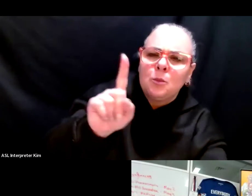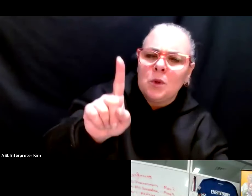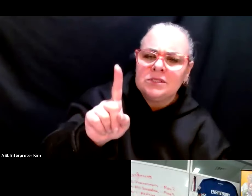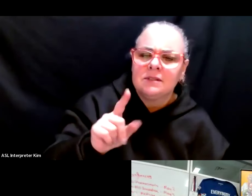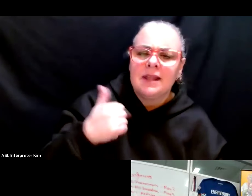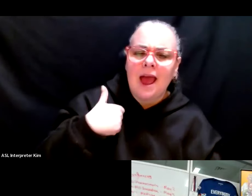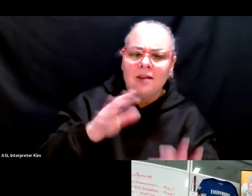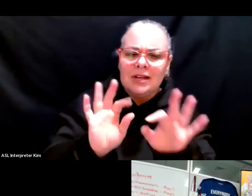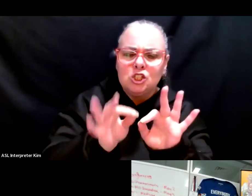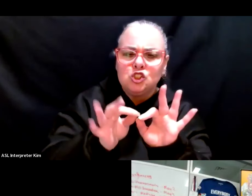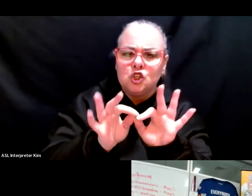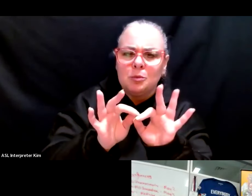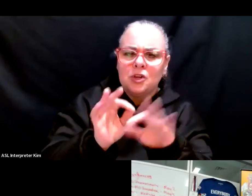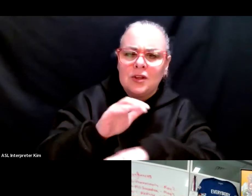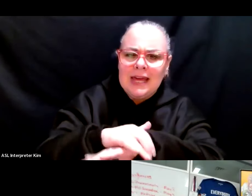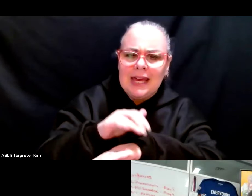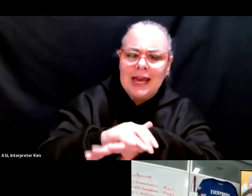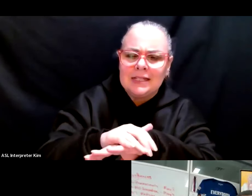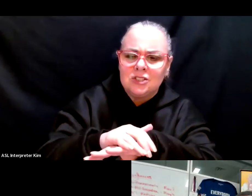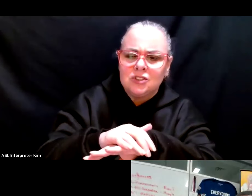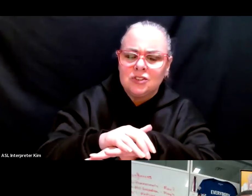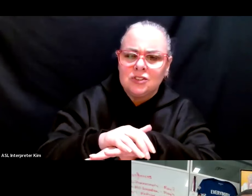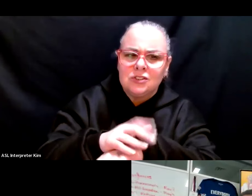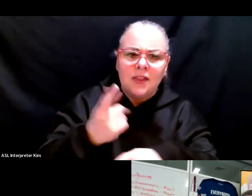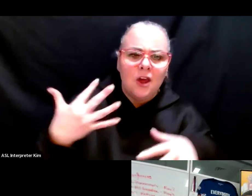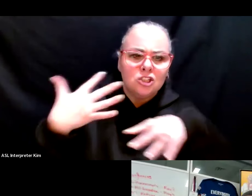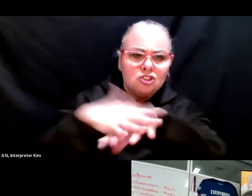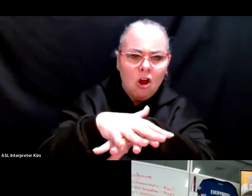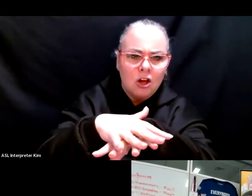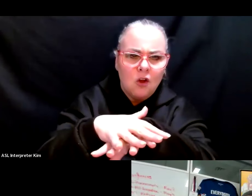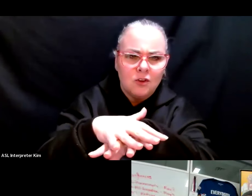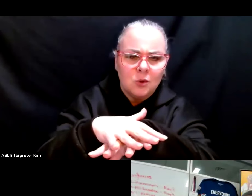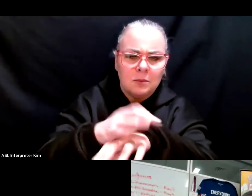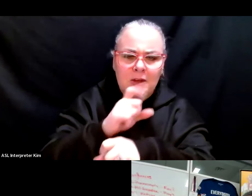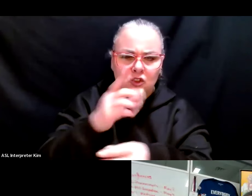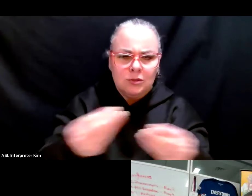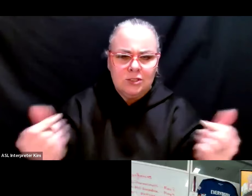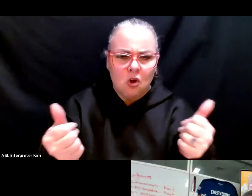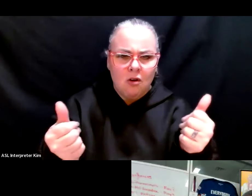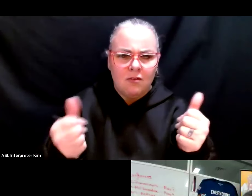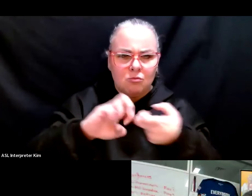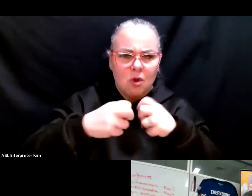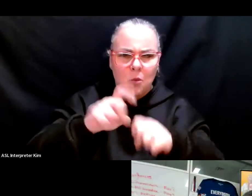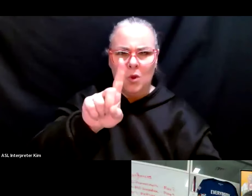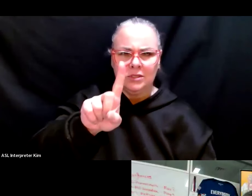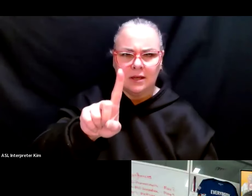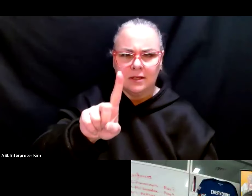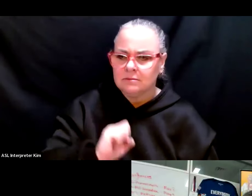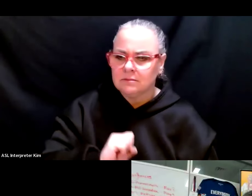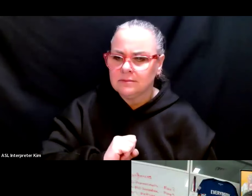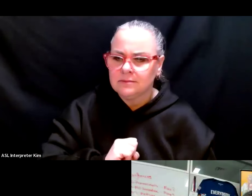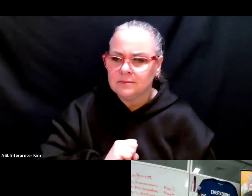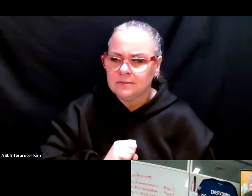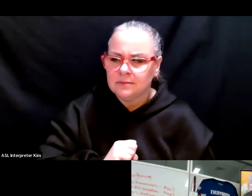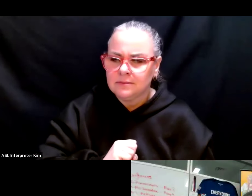have an interpreter in the English channel and they're totally talking over you. So I just want to make sure that we resolve that. No problem. Thank you.